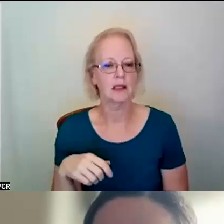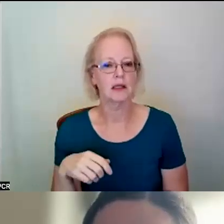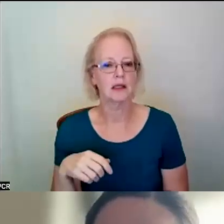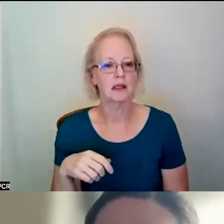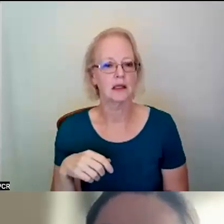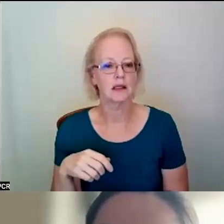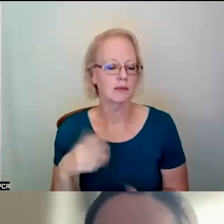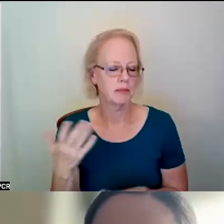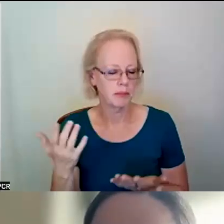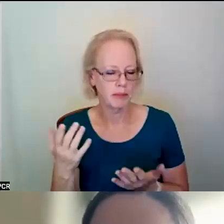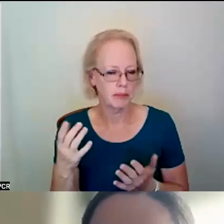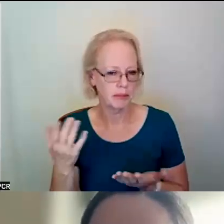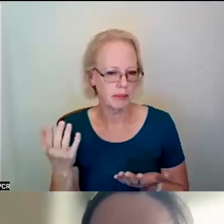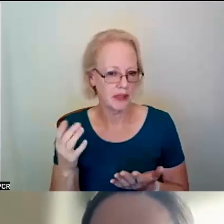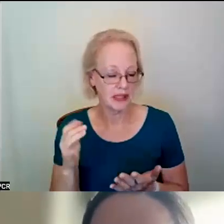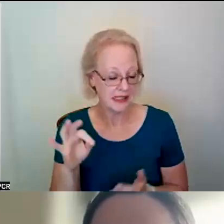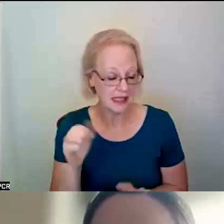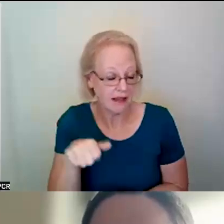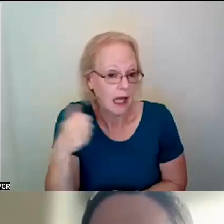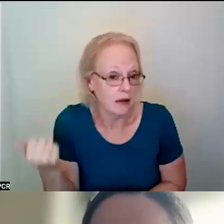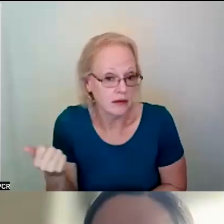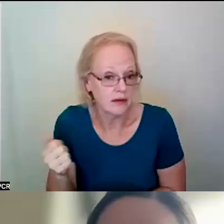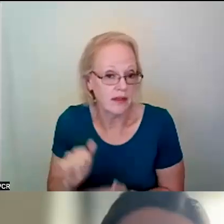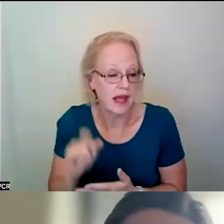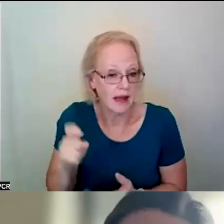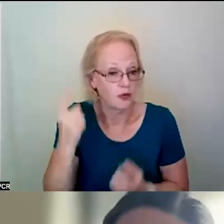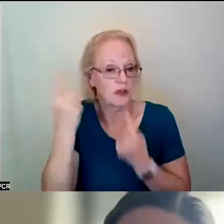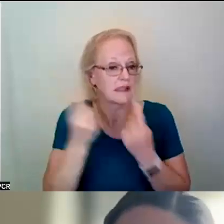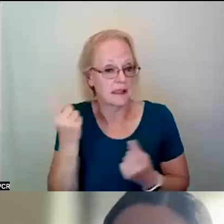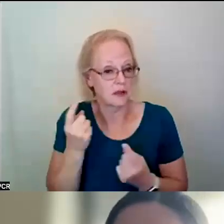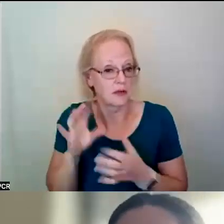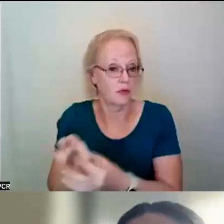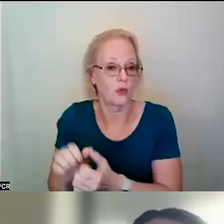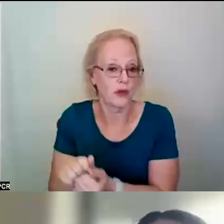And basically, what is there anything else that needs to be considered